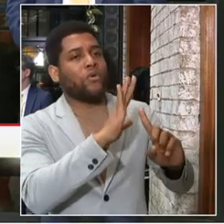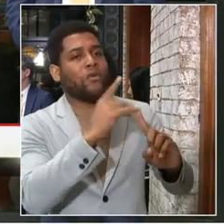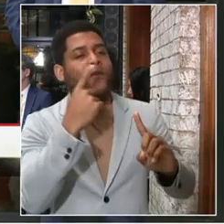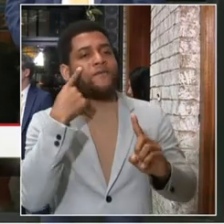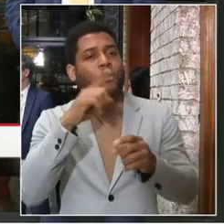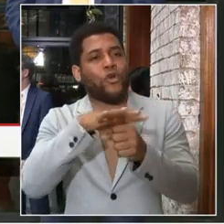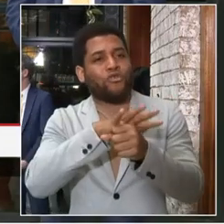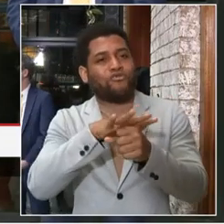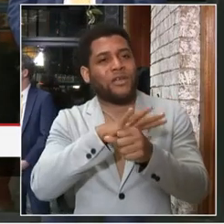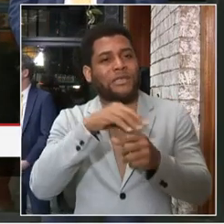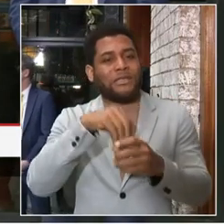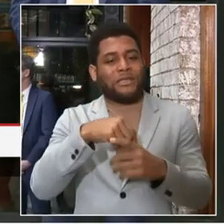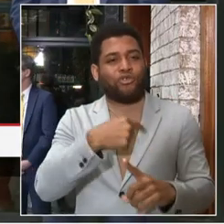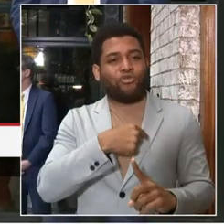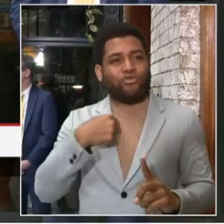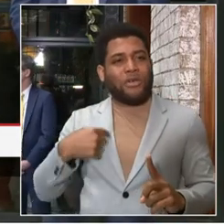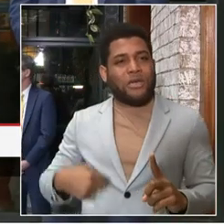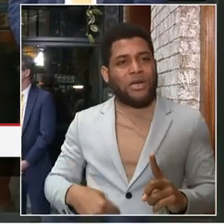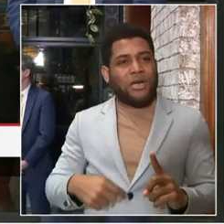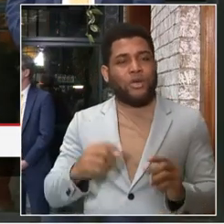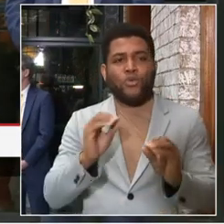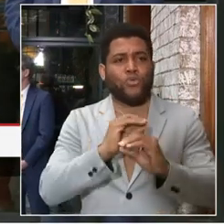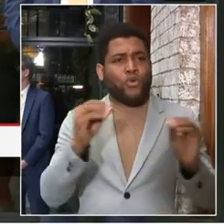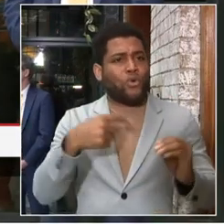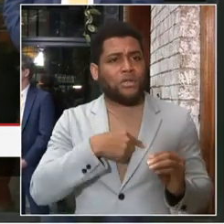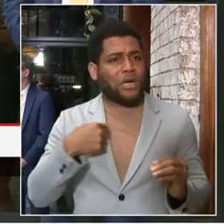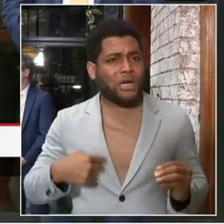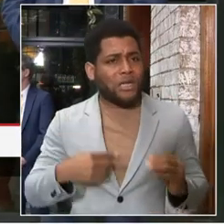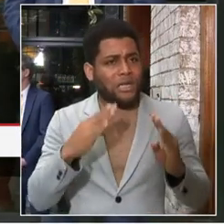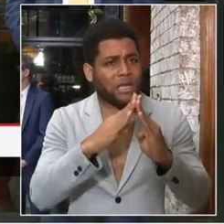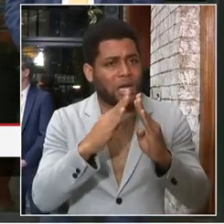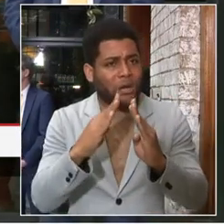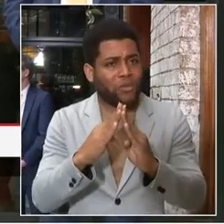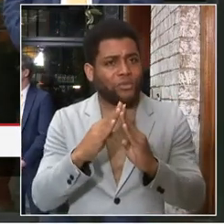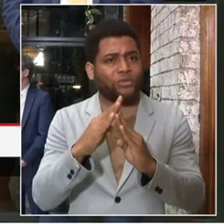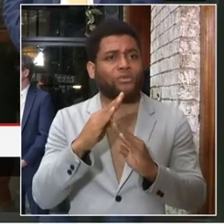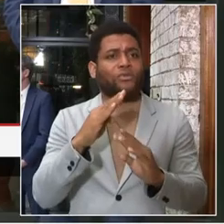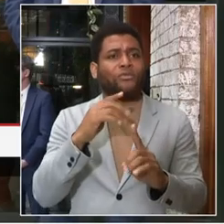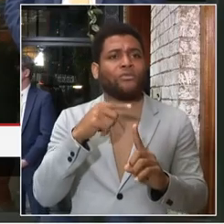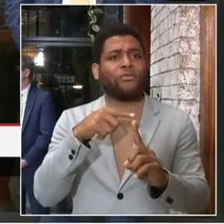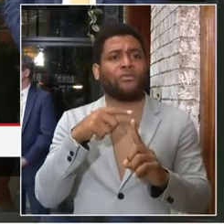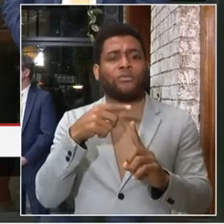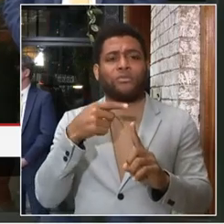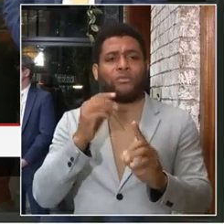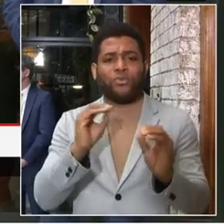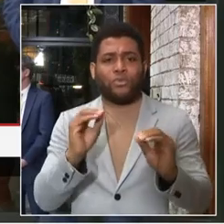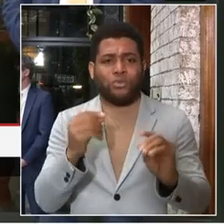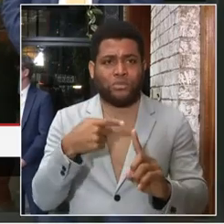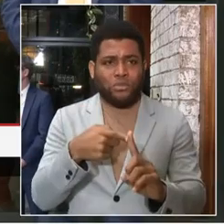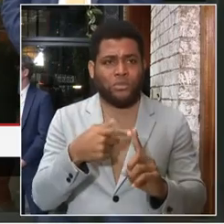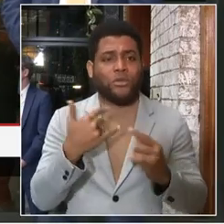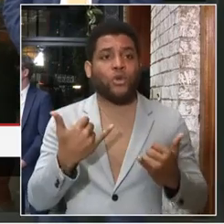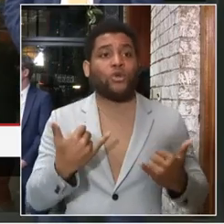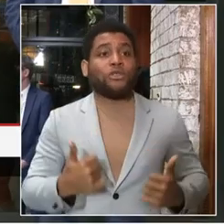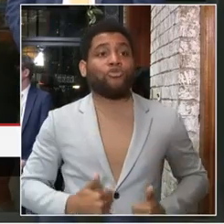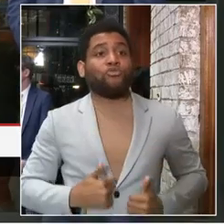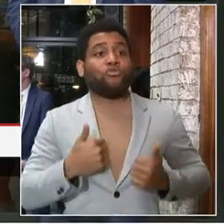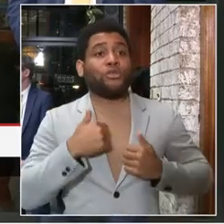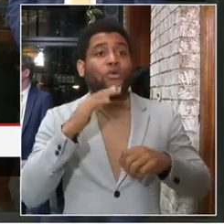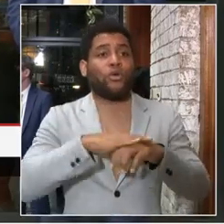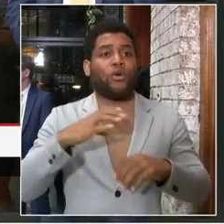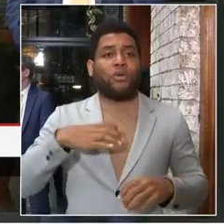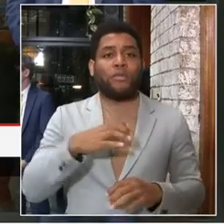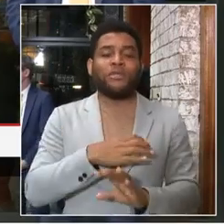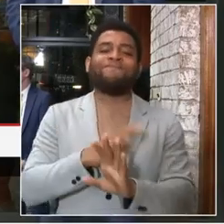the Chinatown Gallery Place, there's no Chinatown Gallery Place resident on the. Oh, I got it. So I think that the way that we